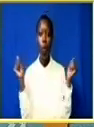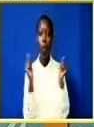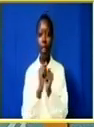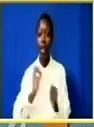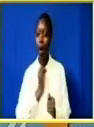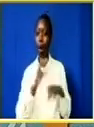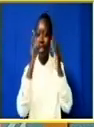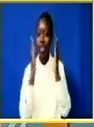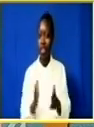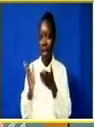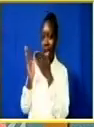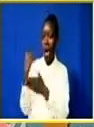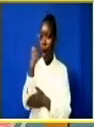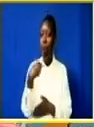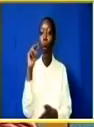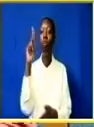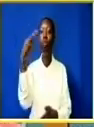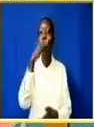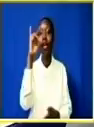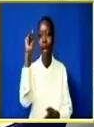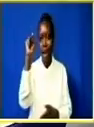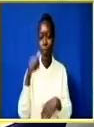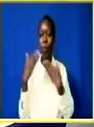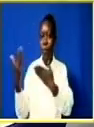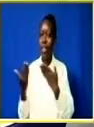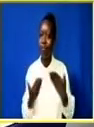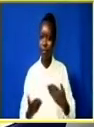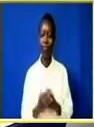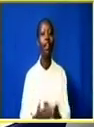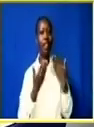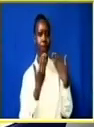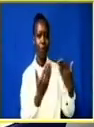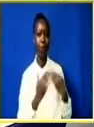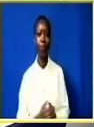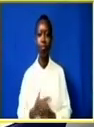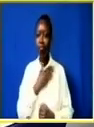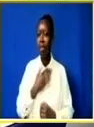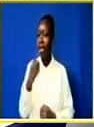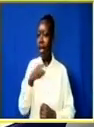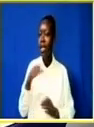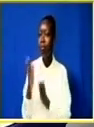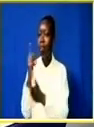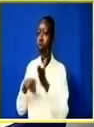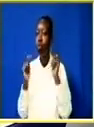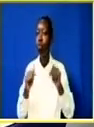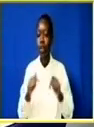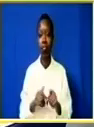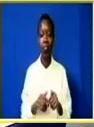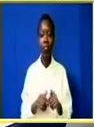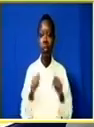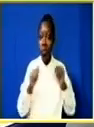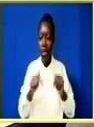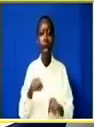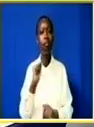our teacher is Mr. Kevin Muhia. Mm-hmm. Karibu sana. Thank you. Please tell us what we are about to learn today. Today? I'm